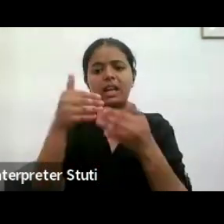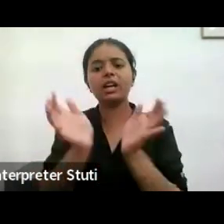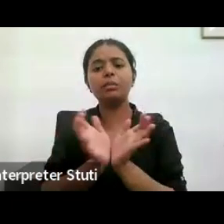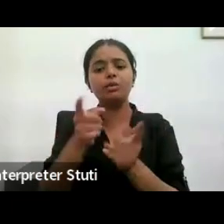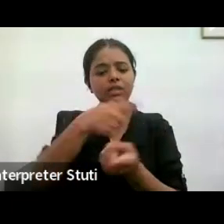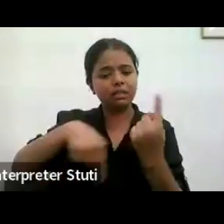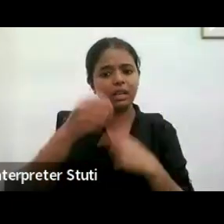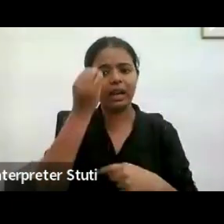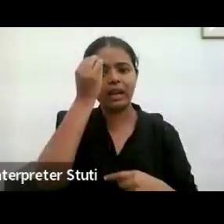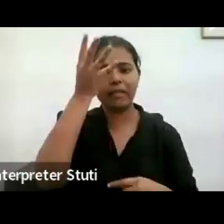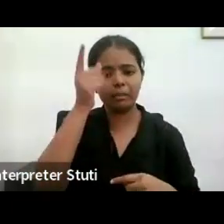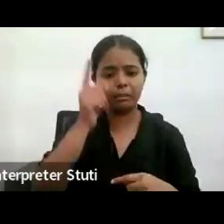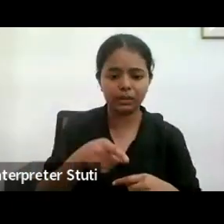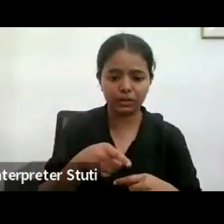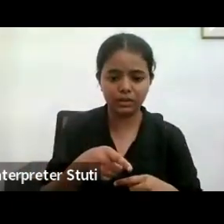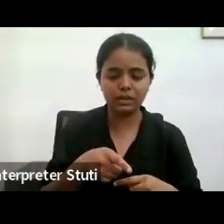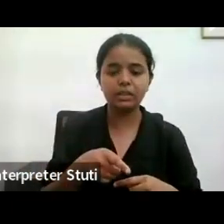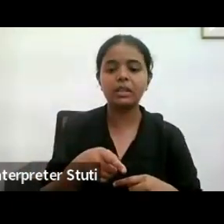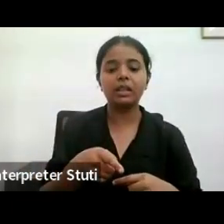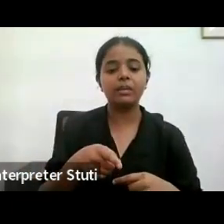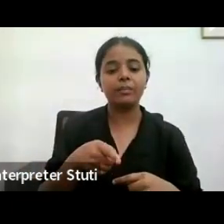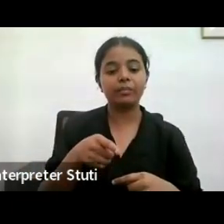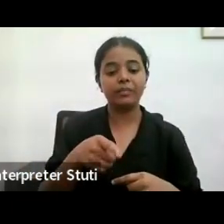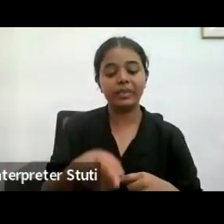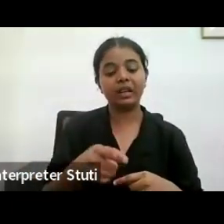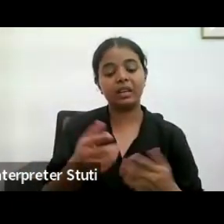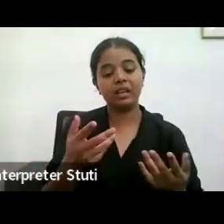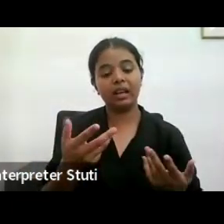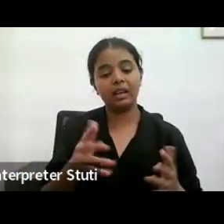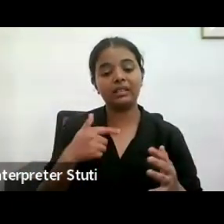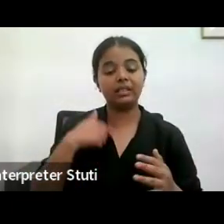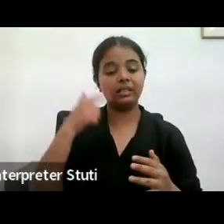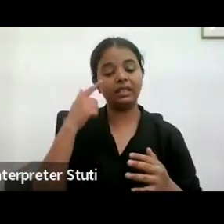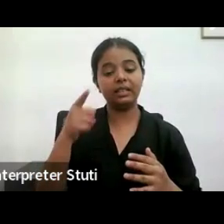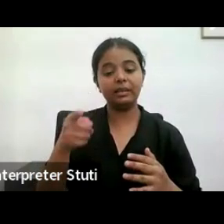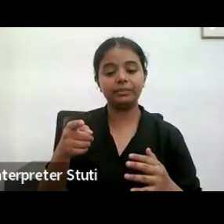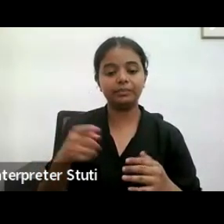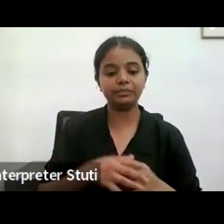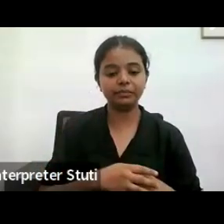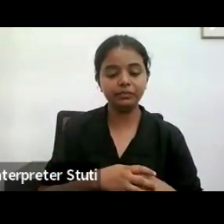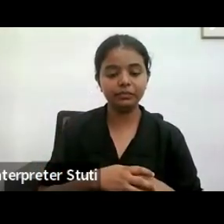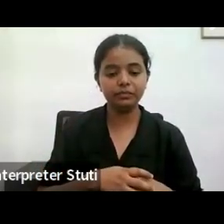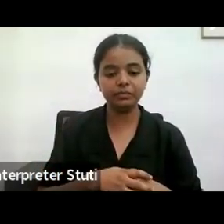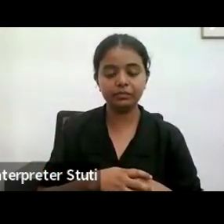visibility in a community. It doesn't necessarily need to have a strong